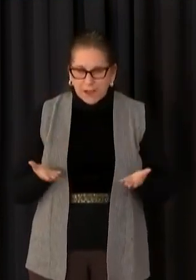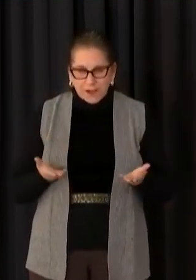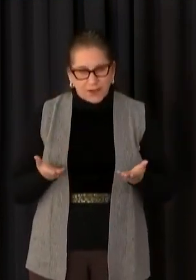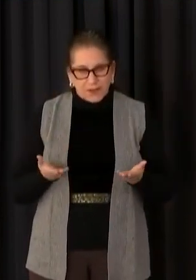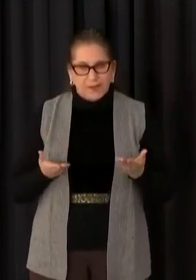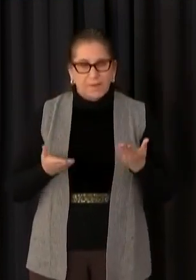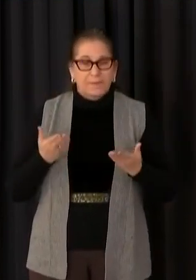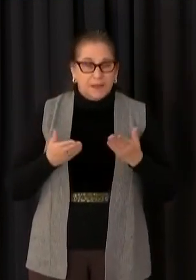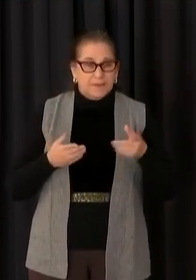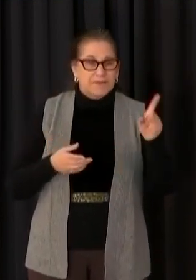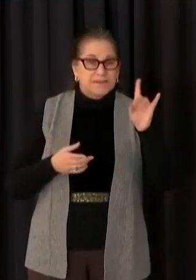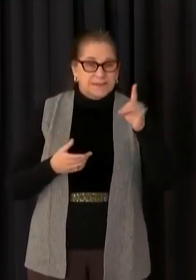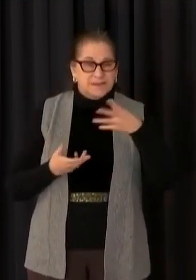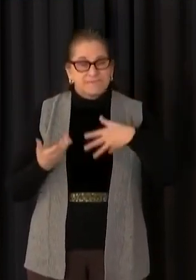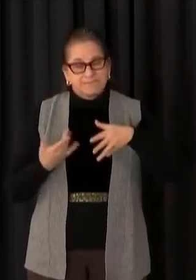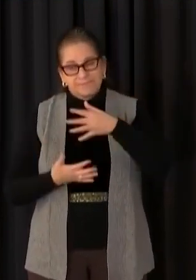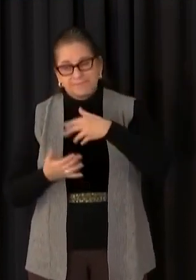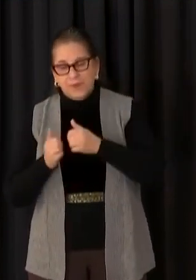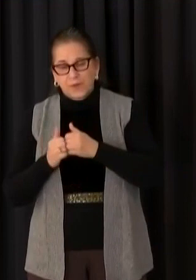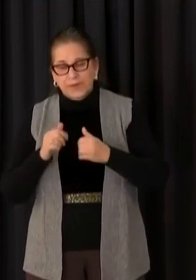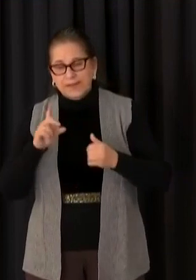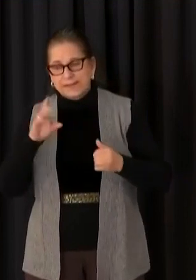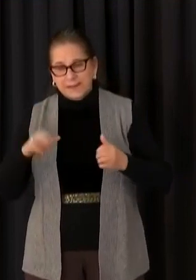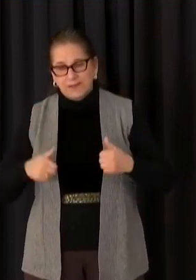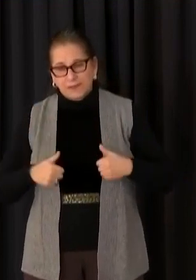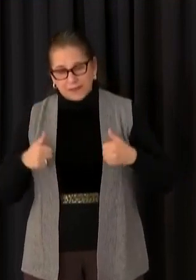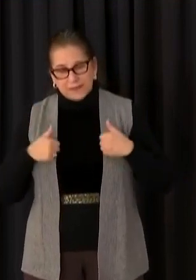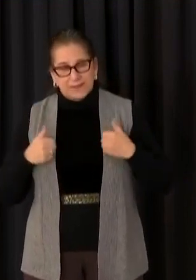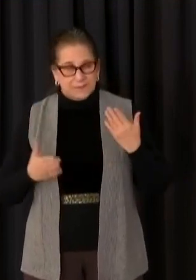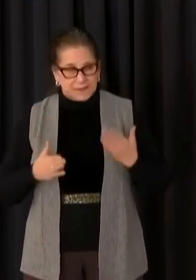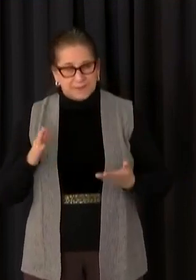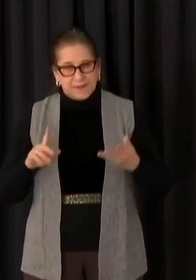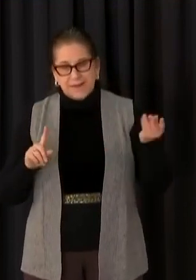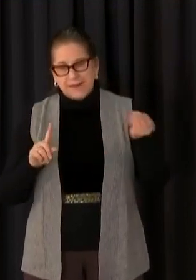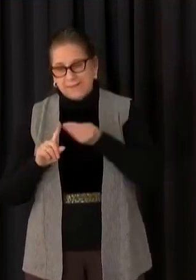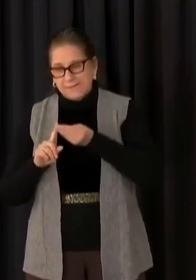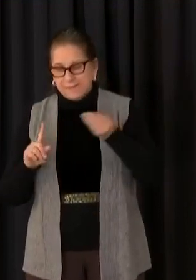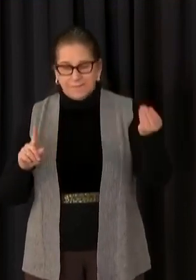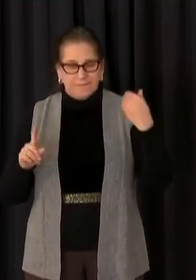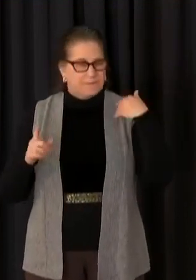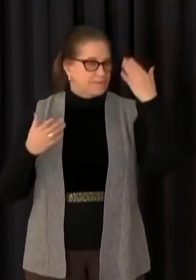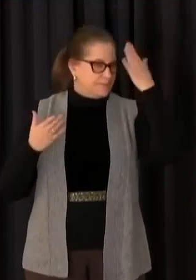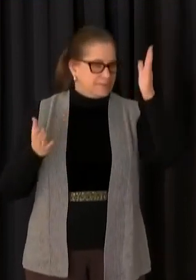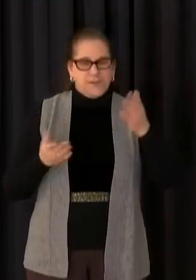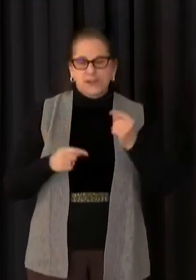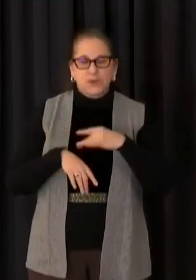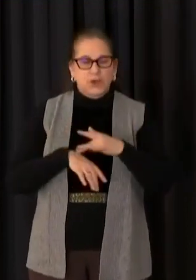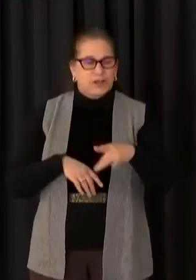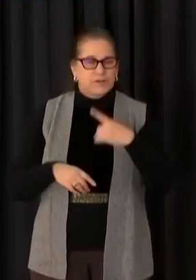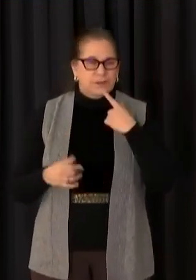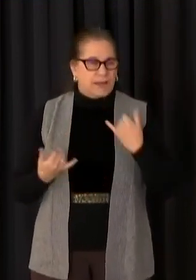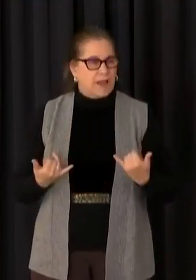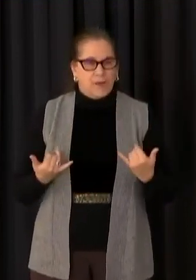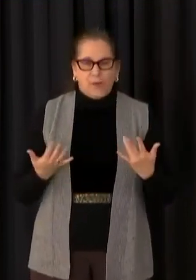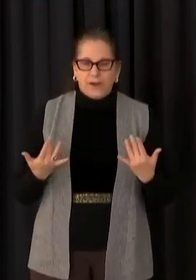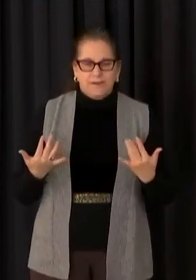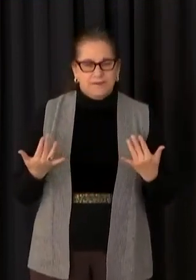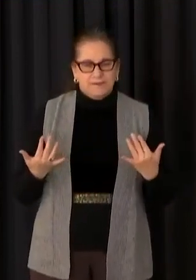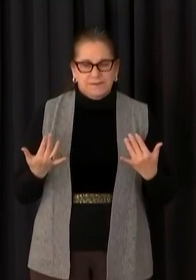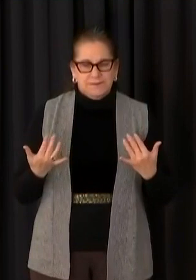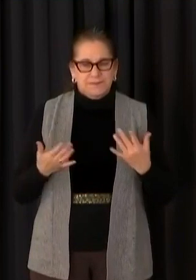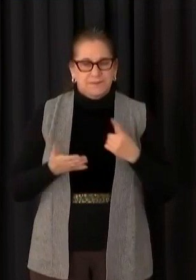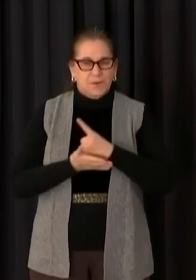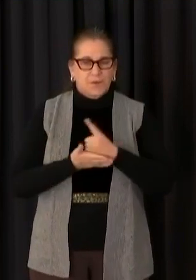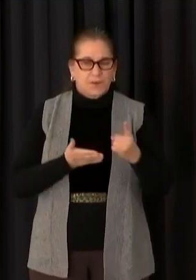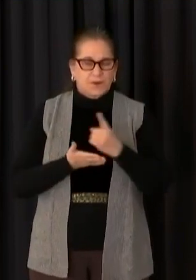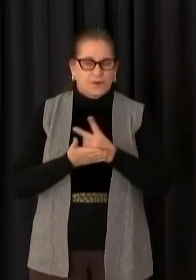interaction with our residents and maybe could have contributed in that way. It could be, a week or 2